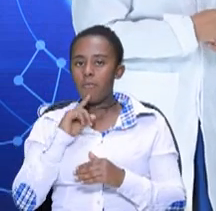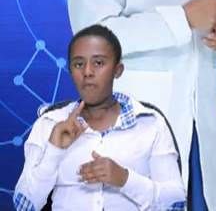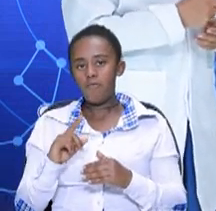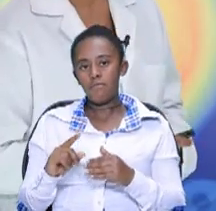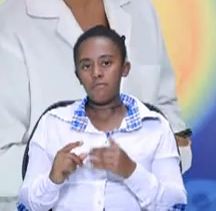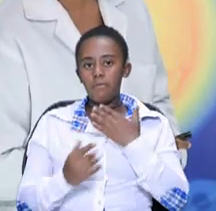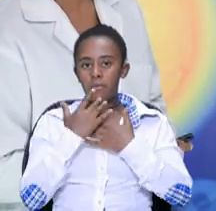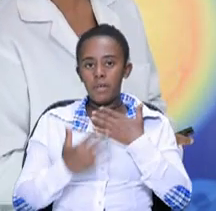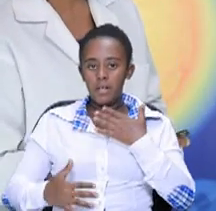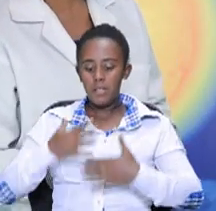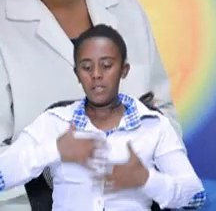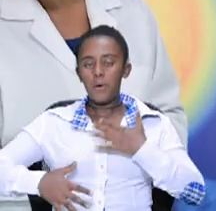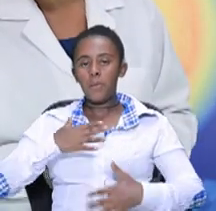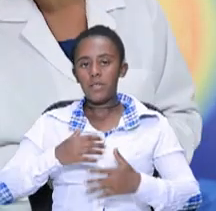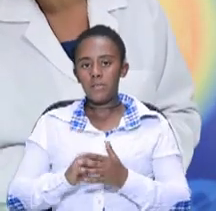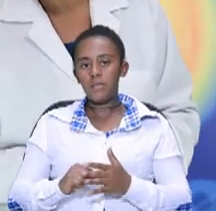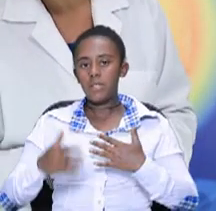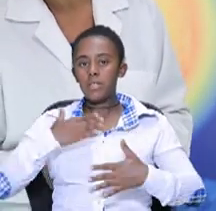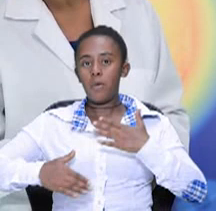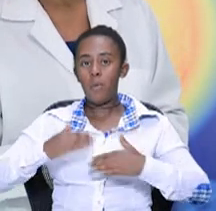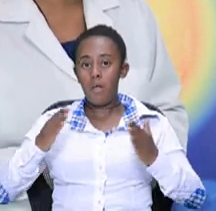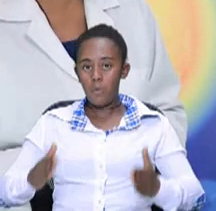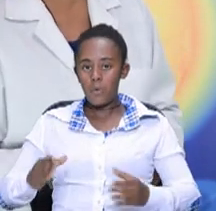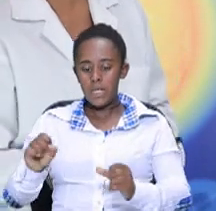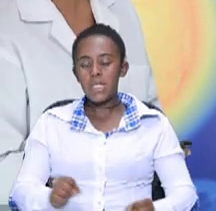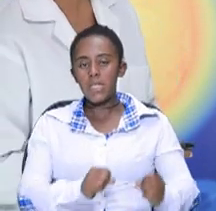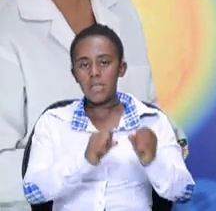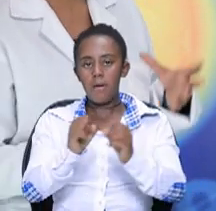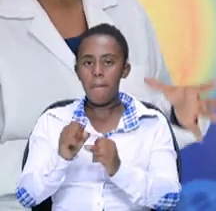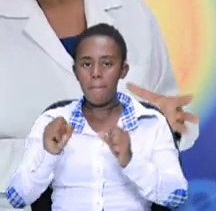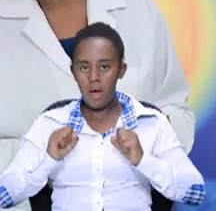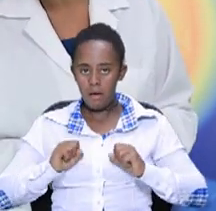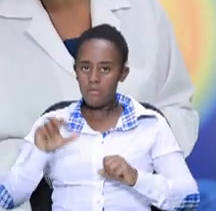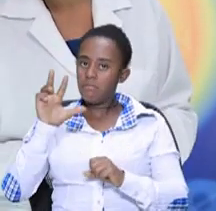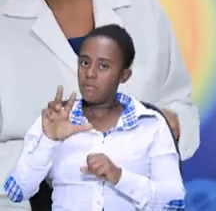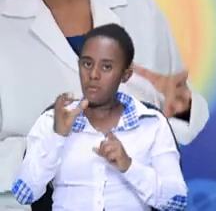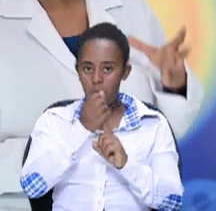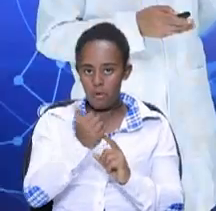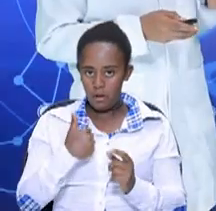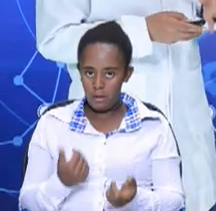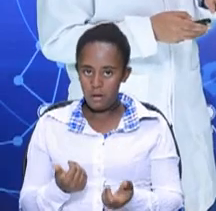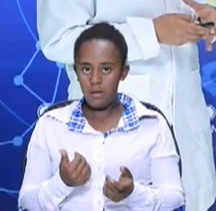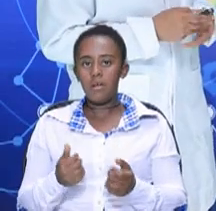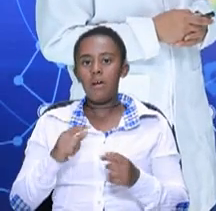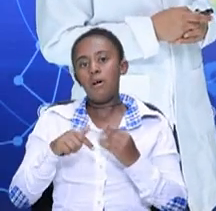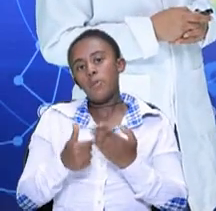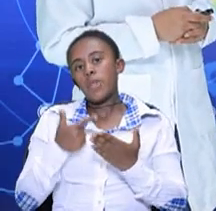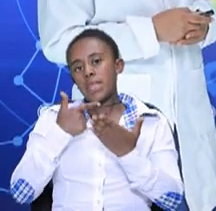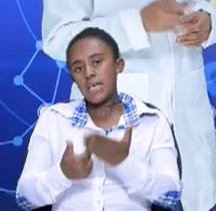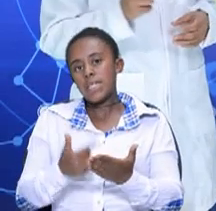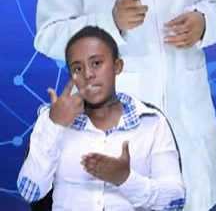circulation. The circulatory system, as we said, has three components, and among these